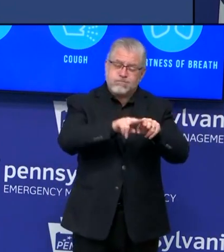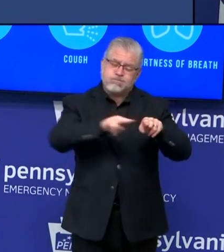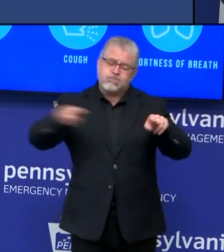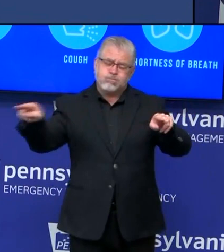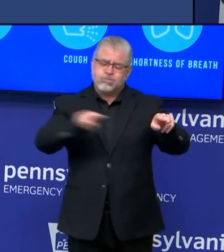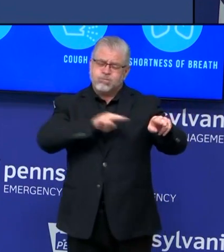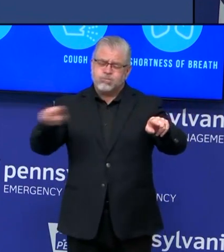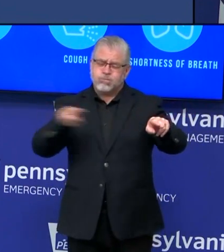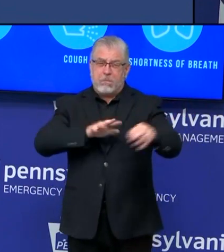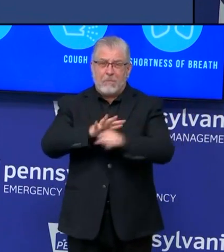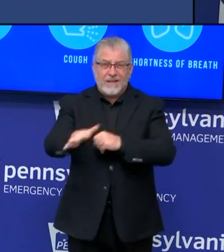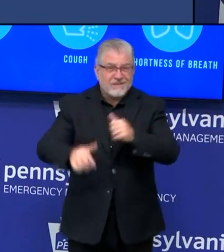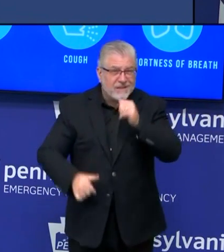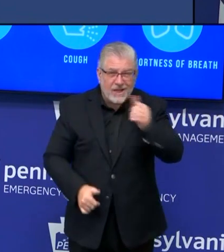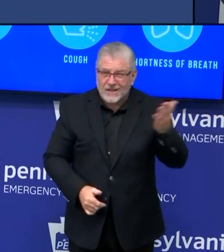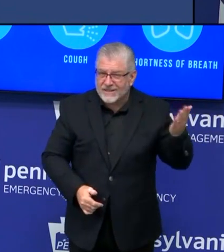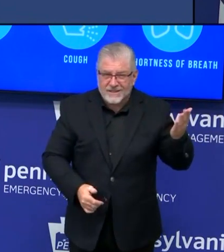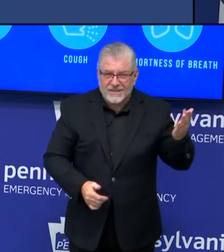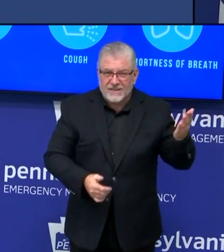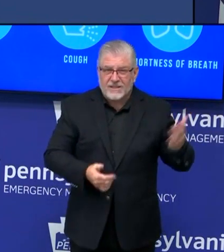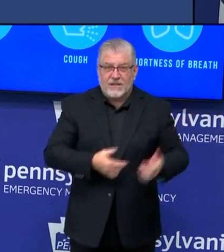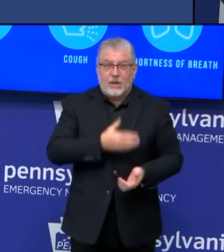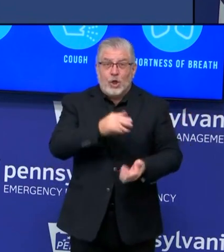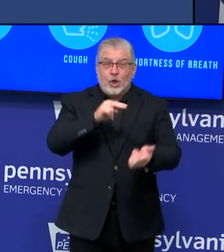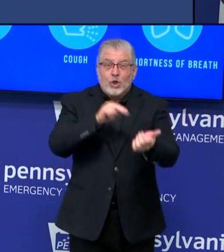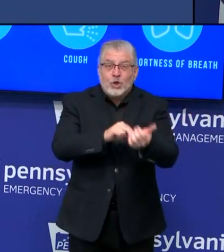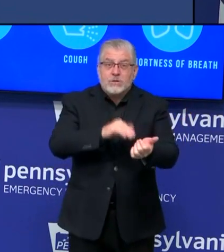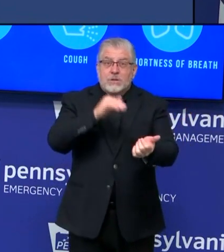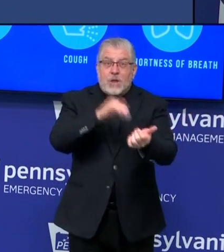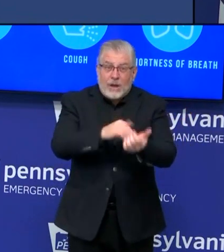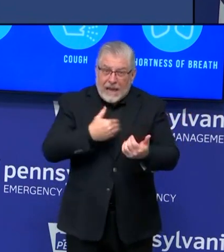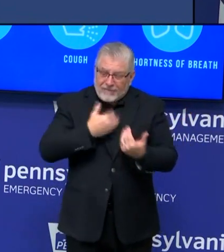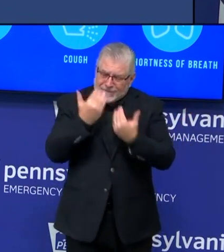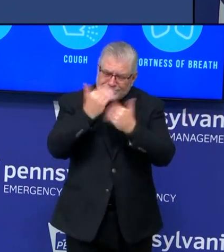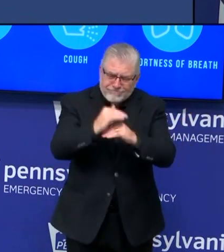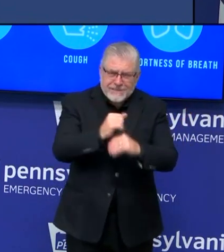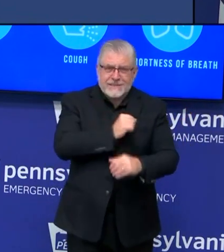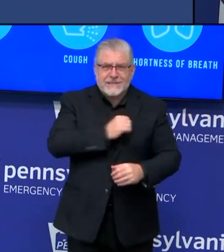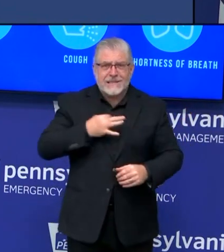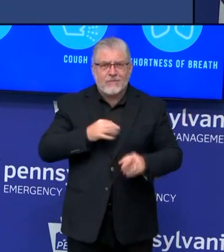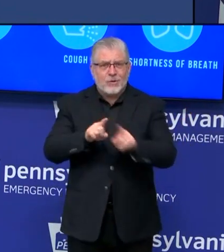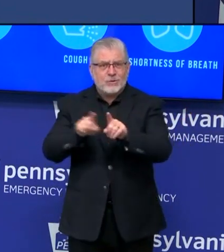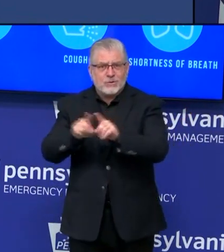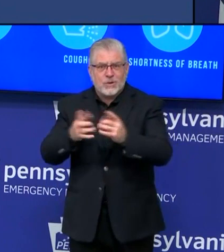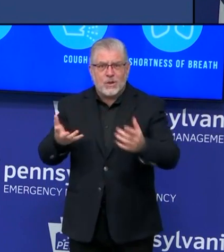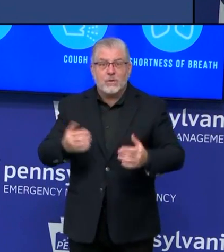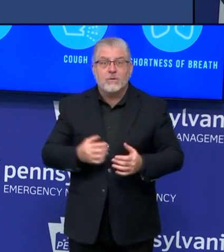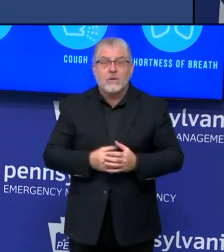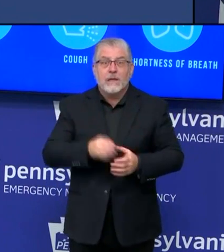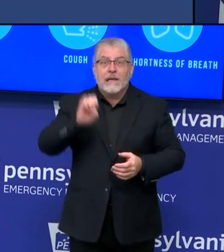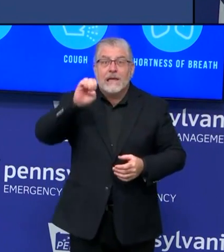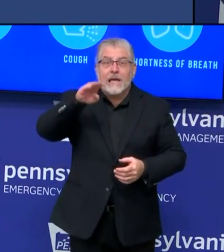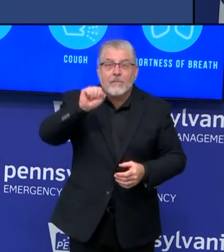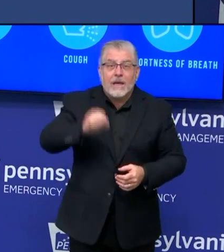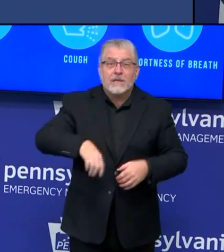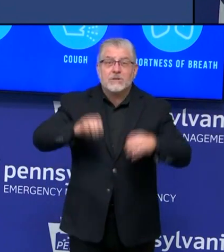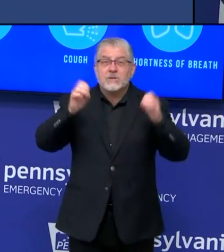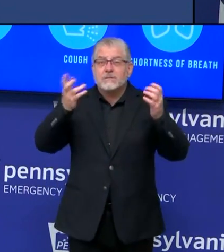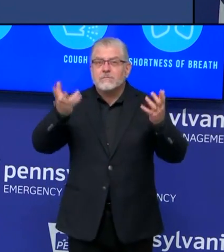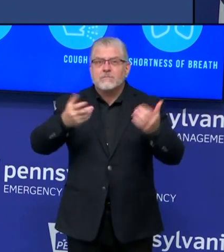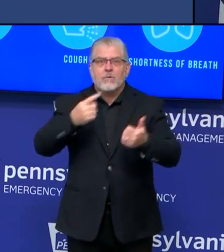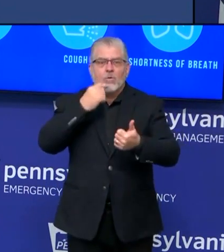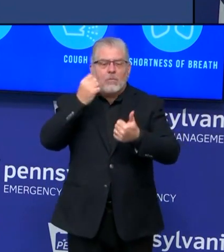staff, doctors, nurses, support staff, EMTs, healthcare workers in the most general